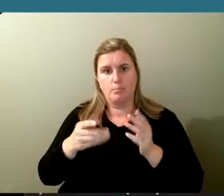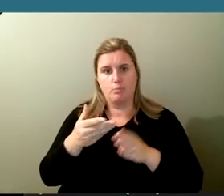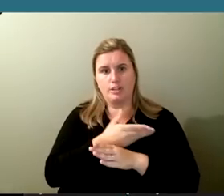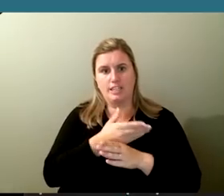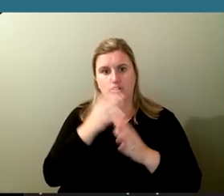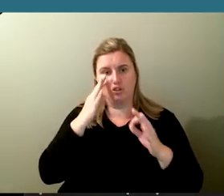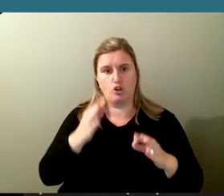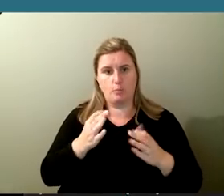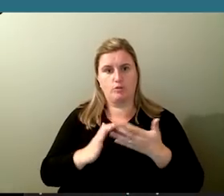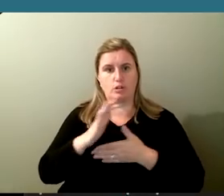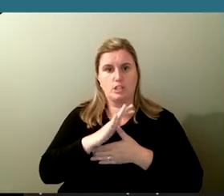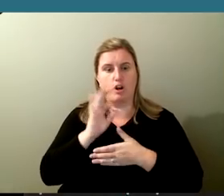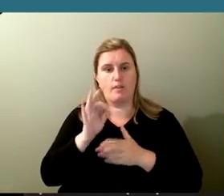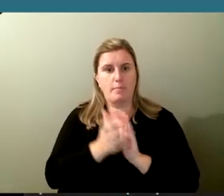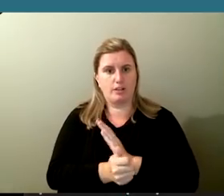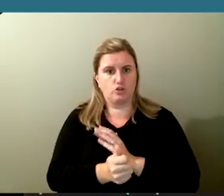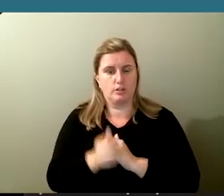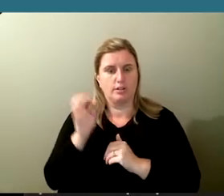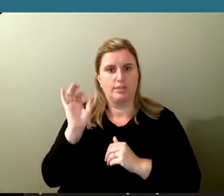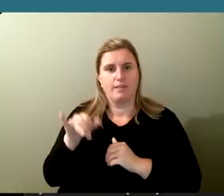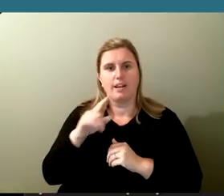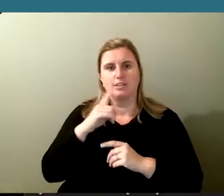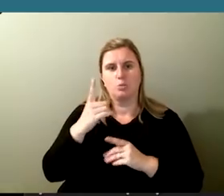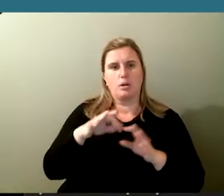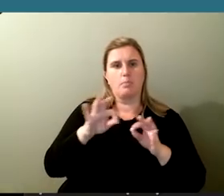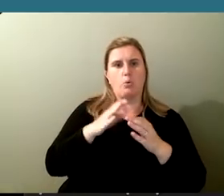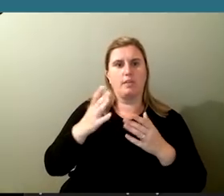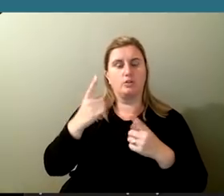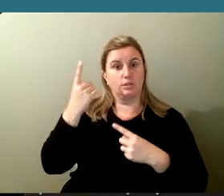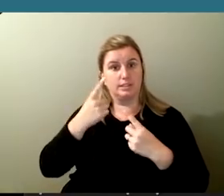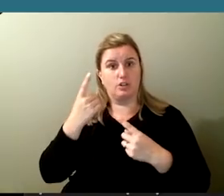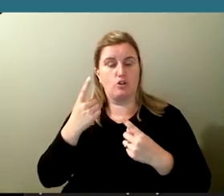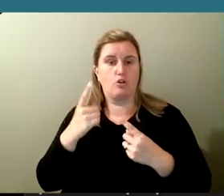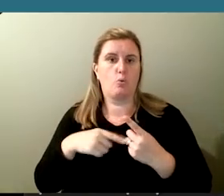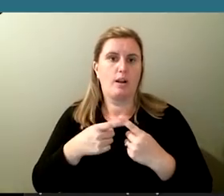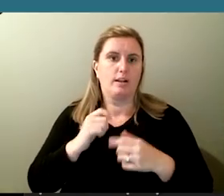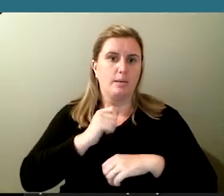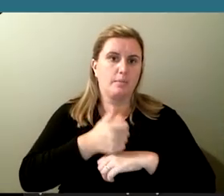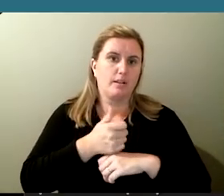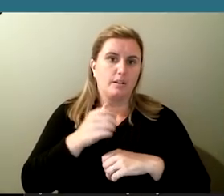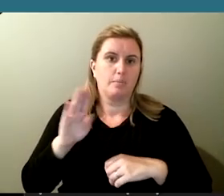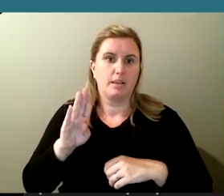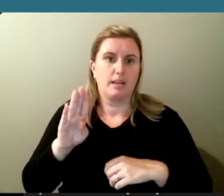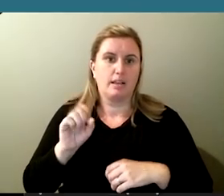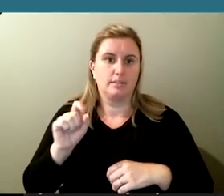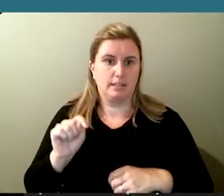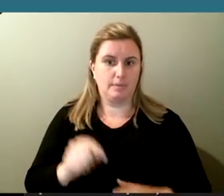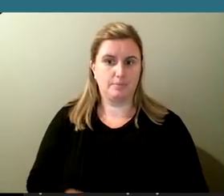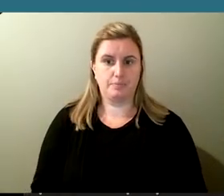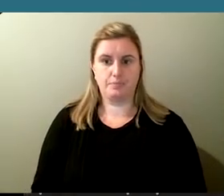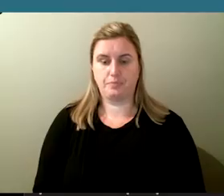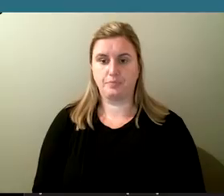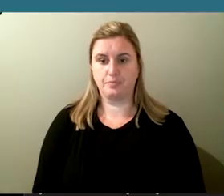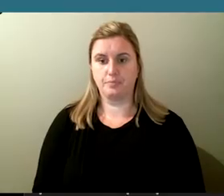for mastery. So that is an important consideration when implementing BST. So of course, I